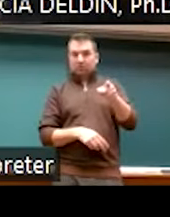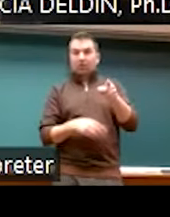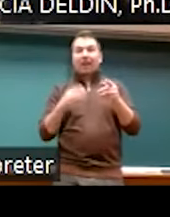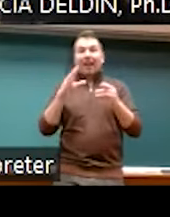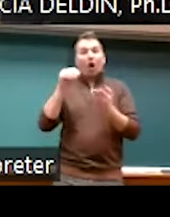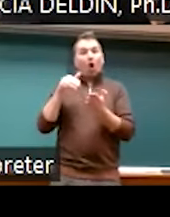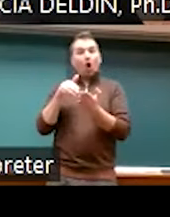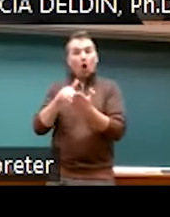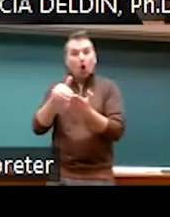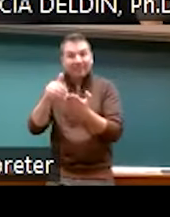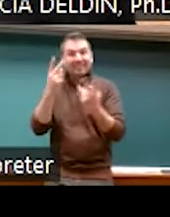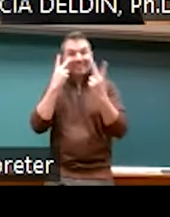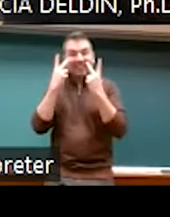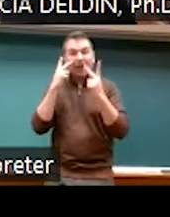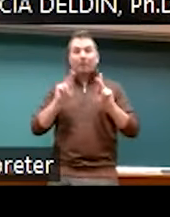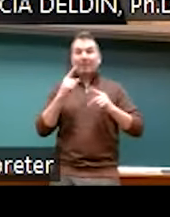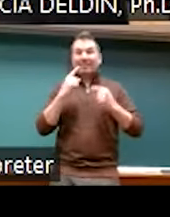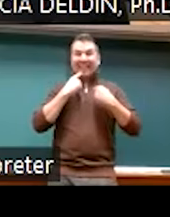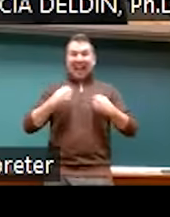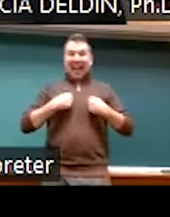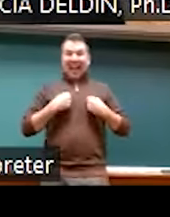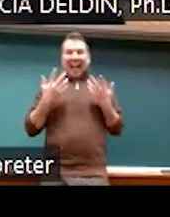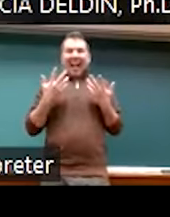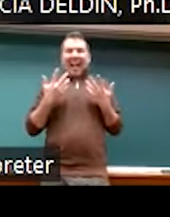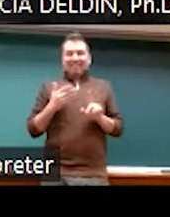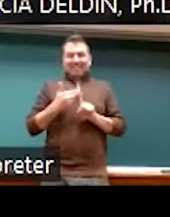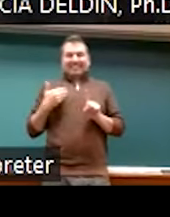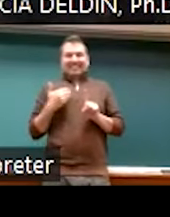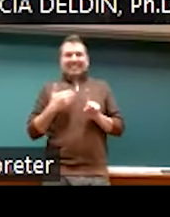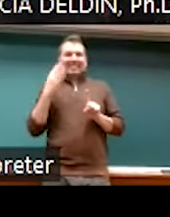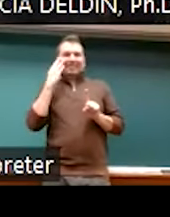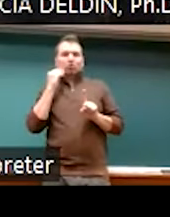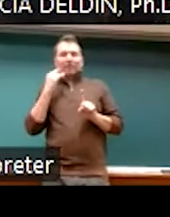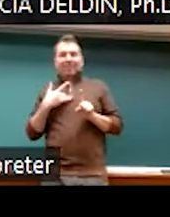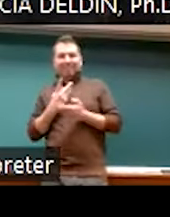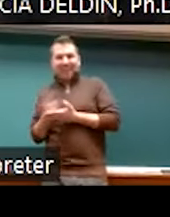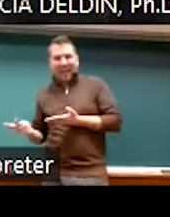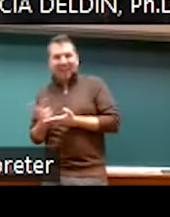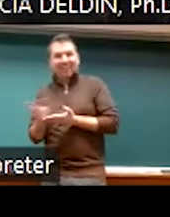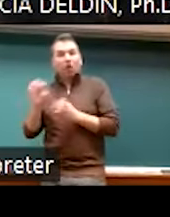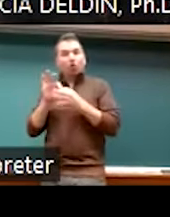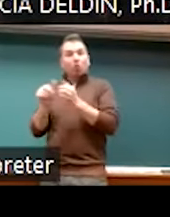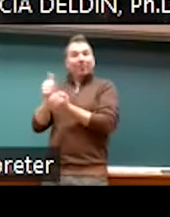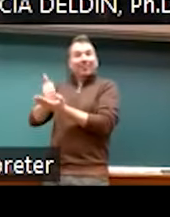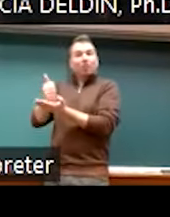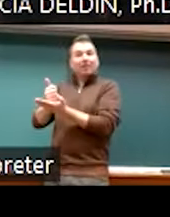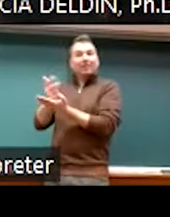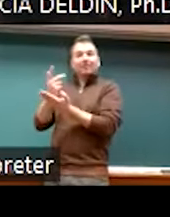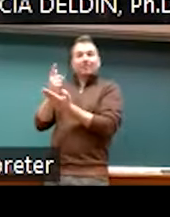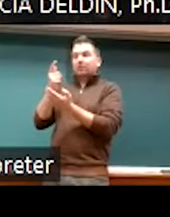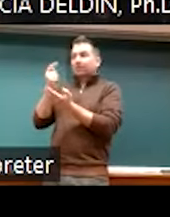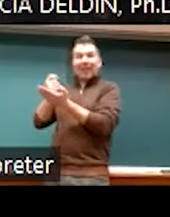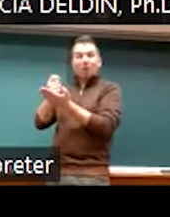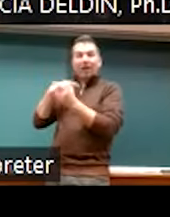failed. They're not failures. The therapy has failed them. And they come here after trying a bunch of